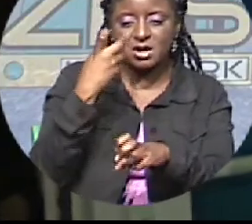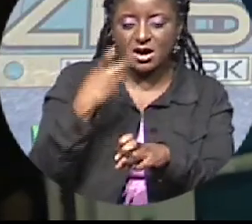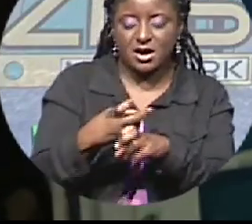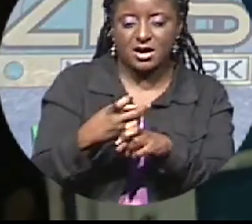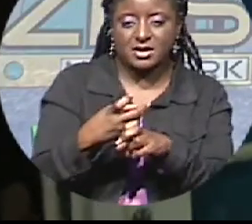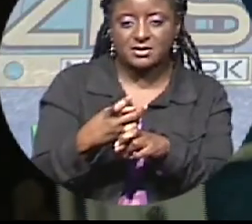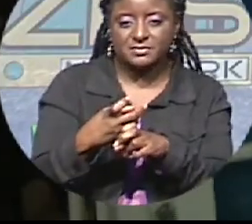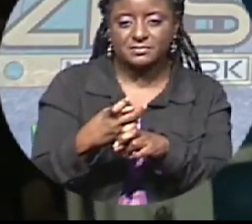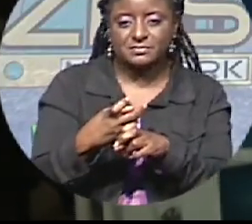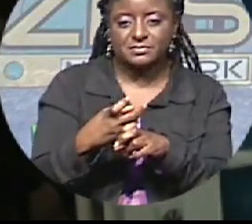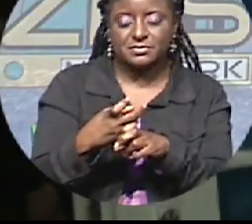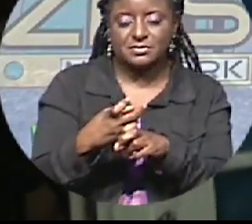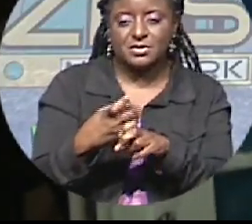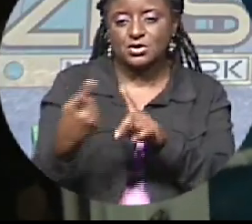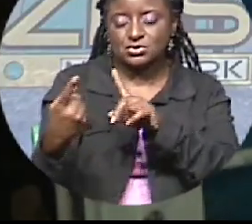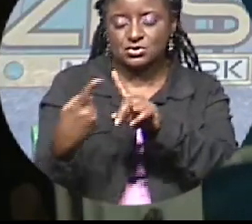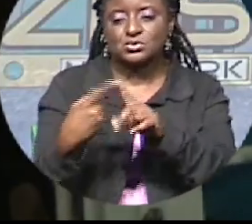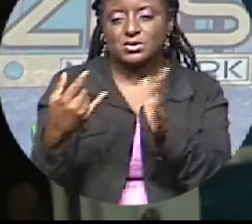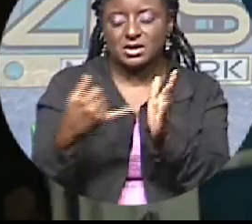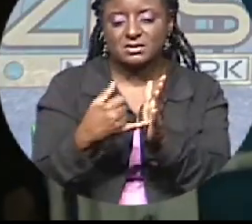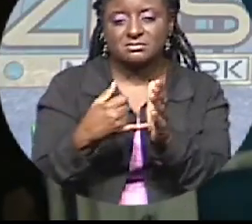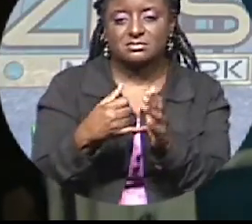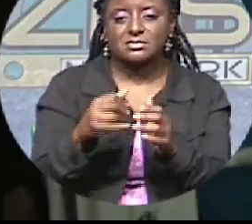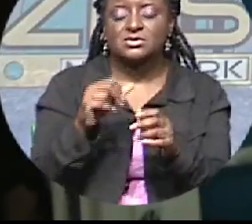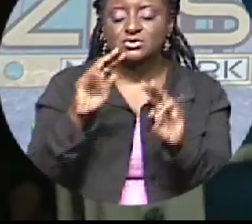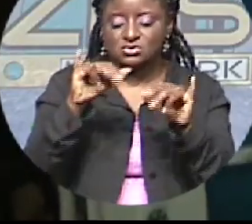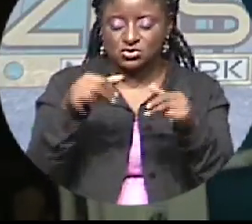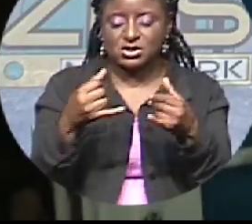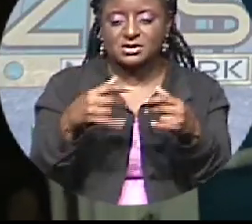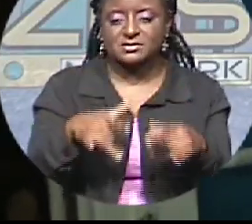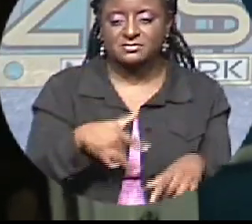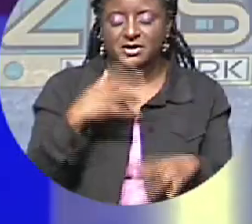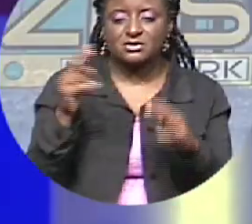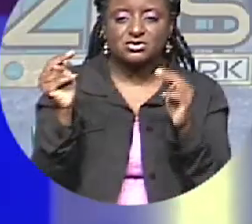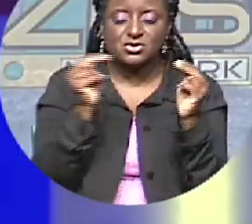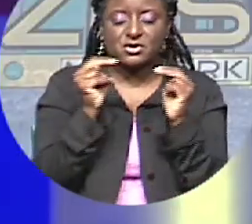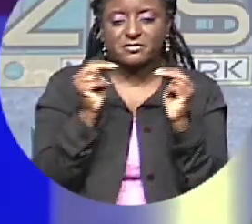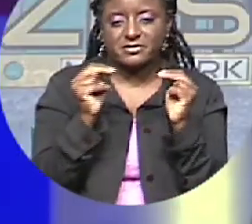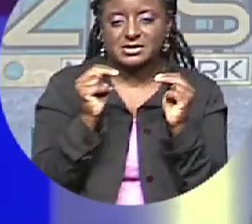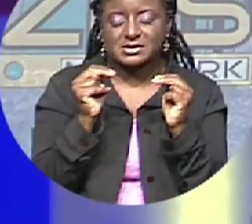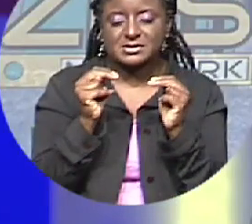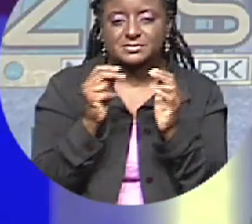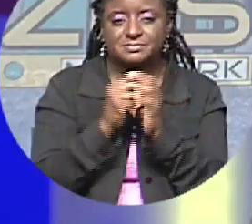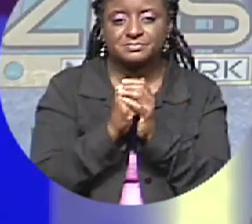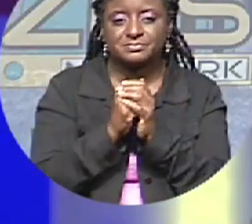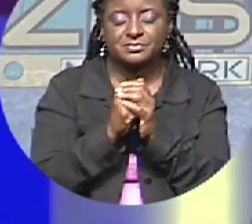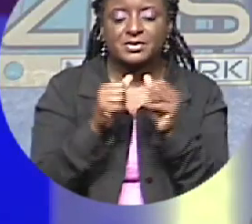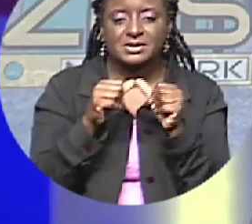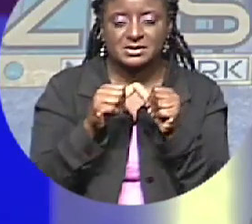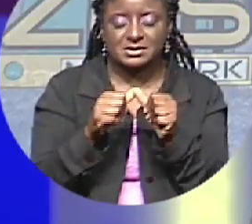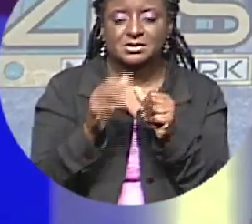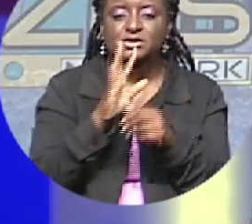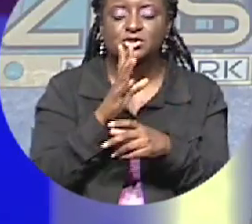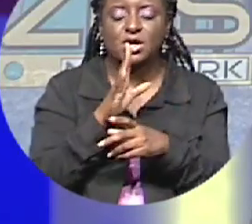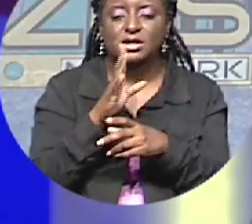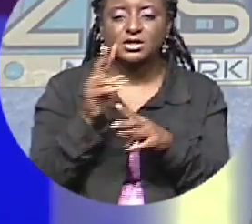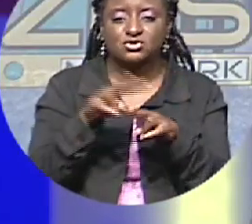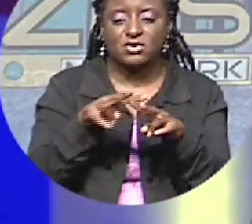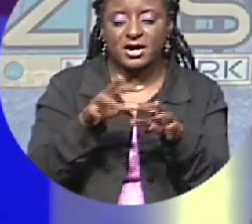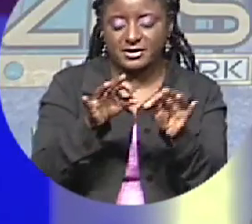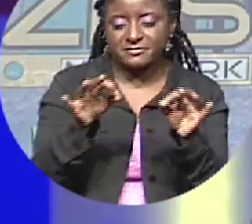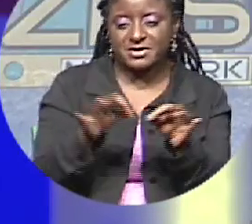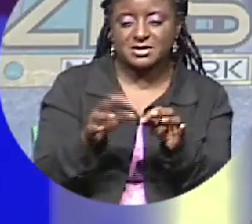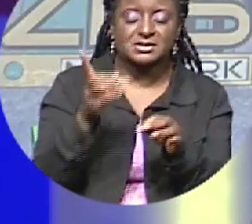qualifying. So I didn't really feel any challenges, just nervousness as a first-time athlete. Still talking track and field, Debbie